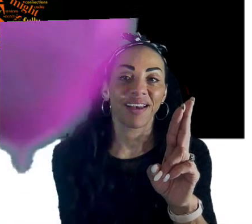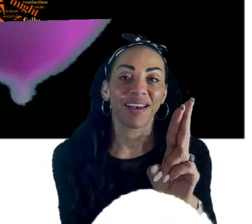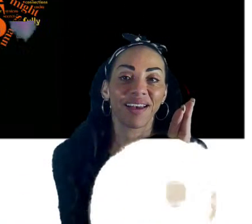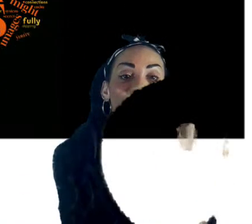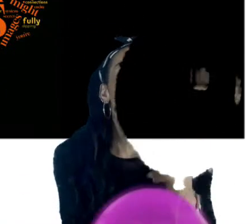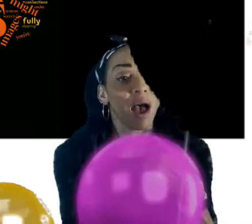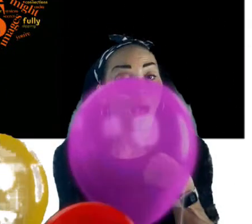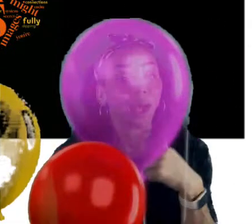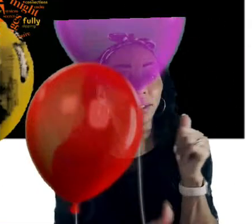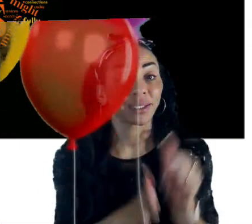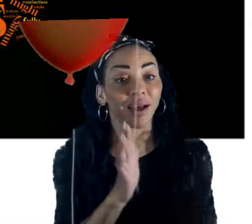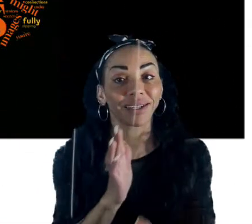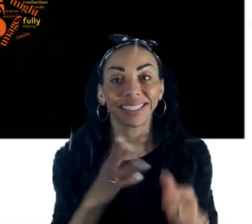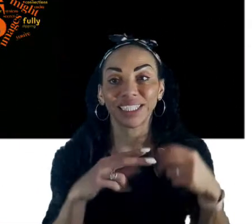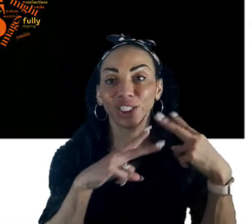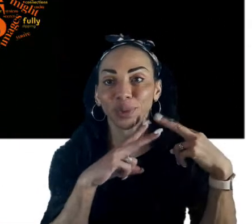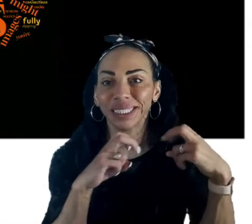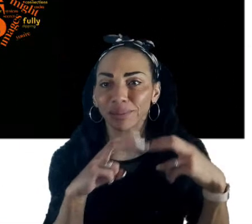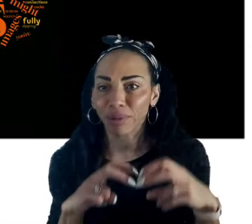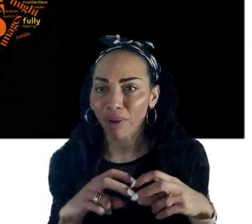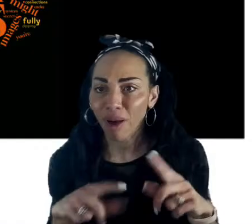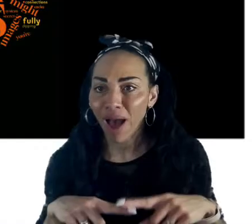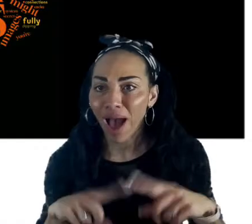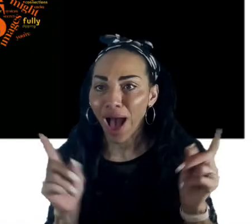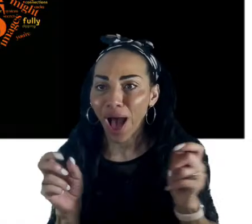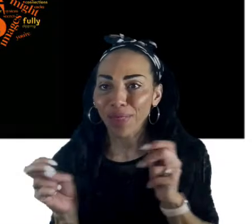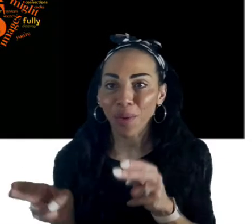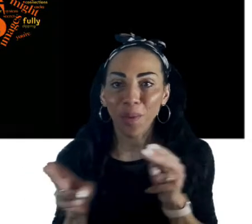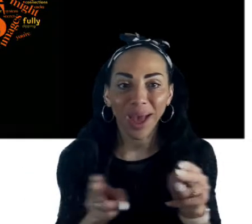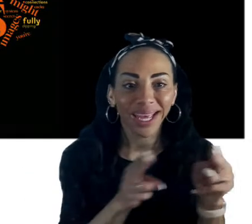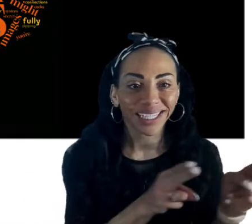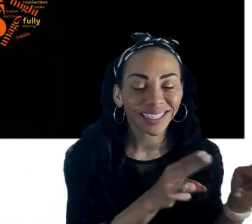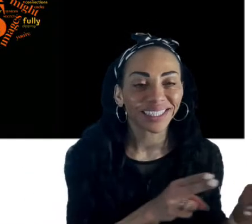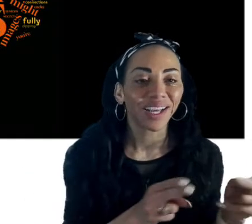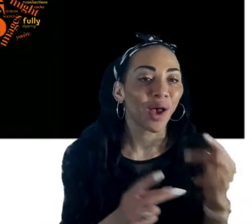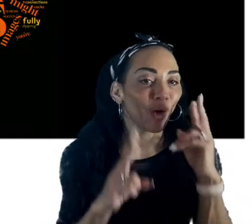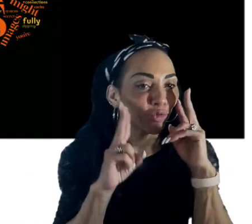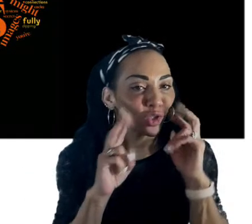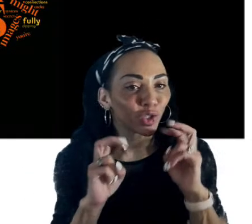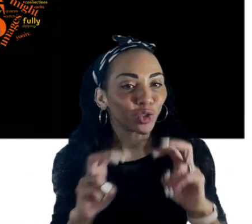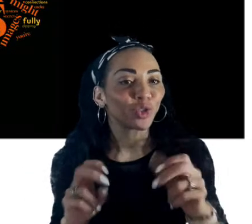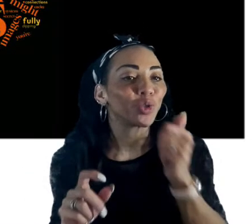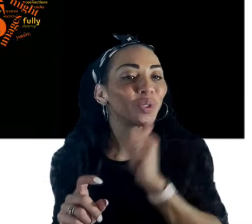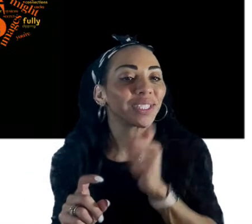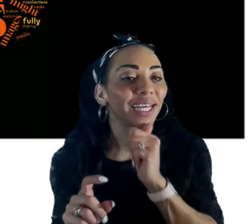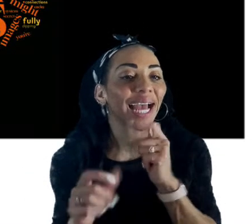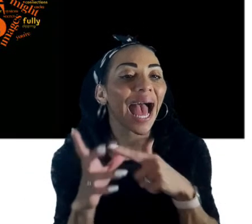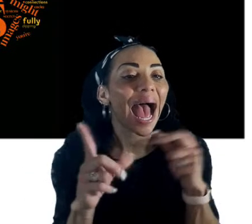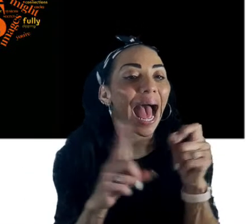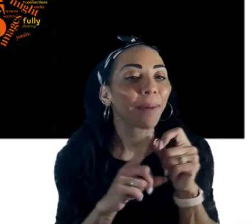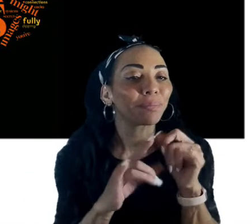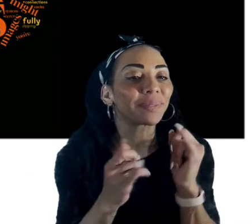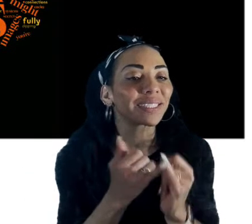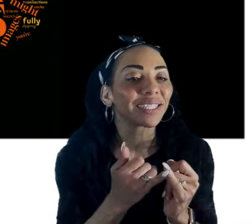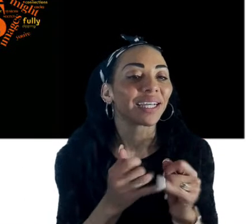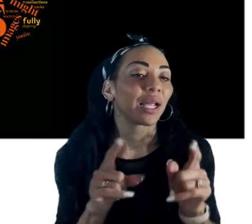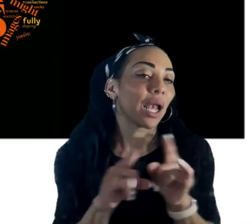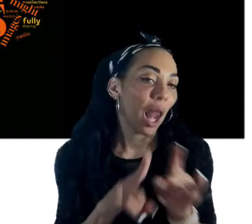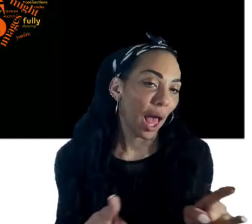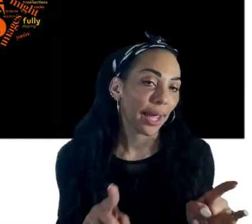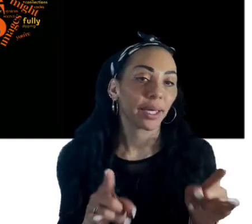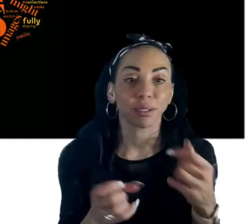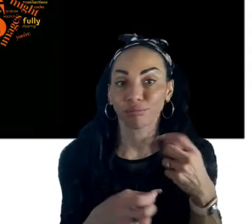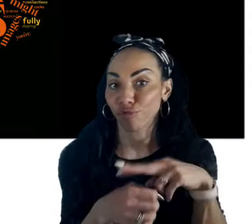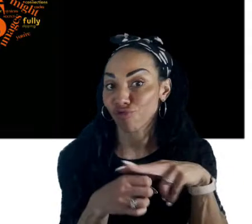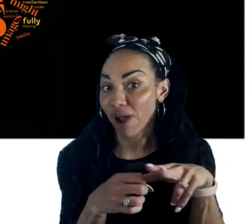ways to use those apps like Grindr. And then after that,